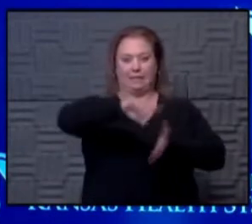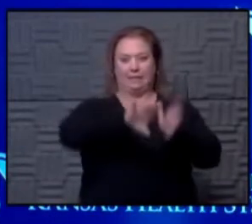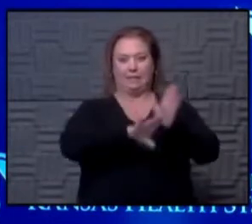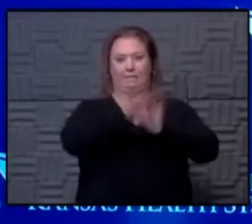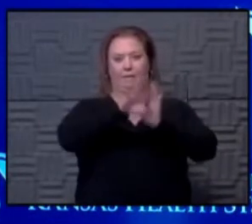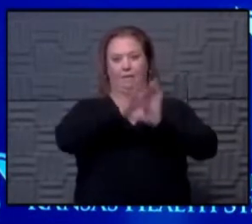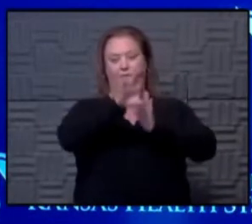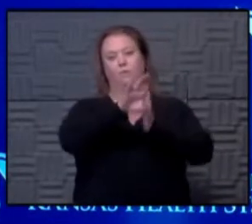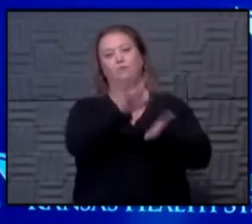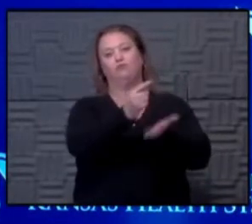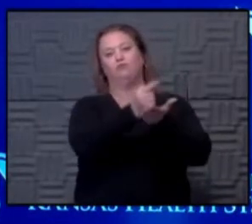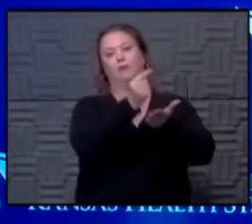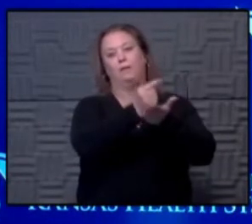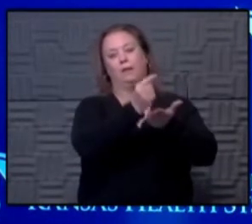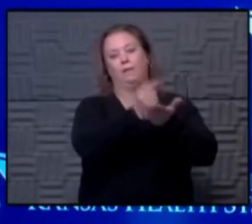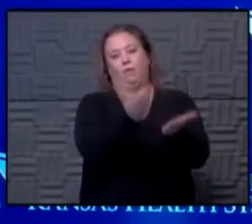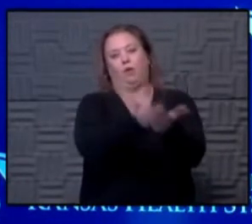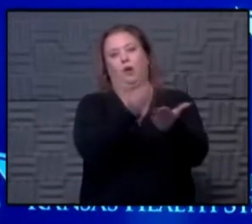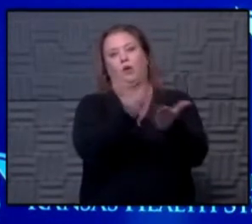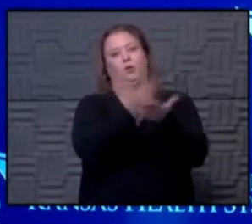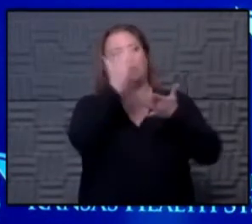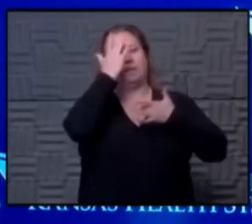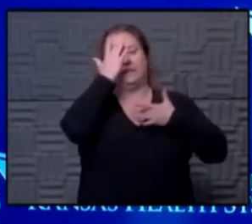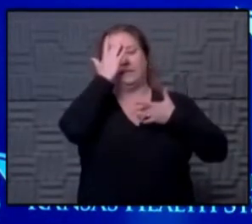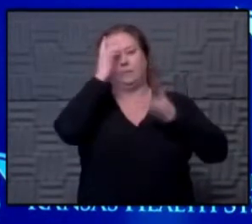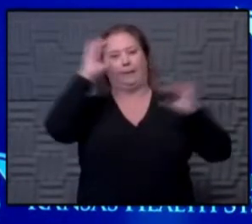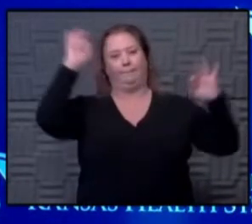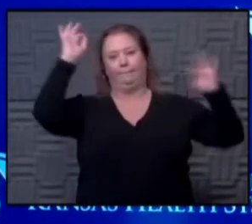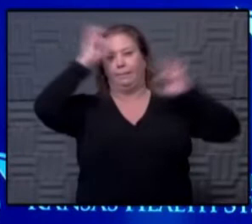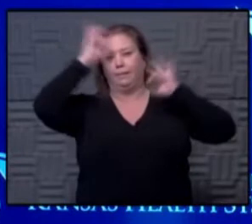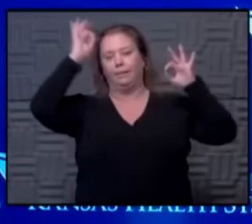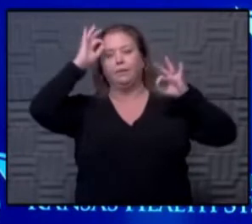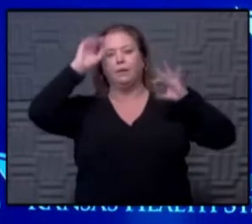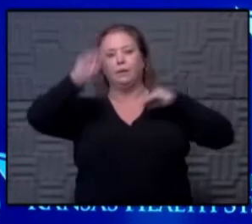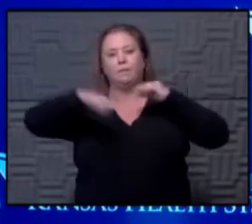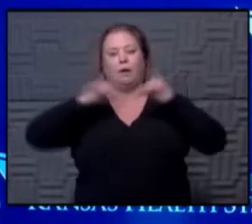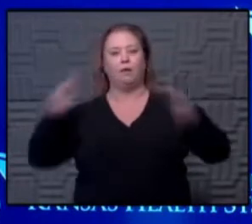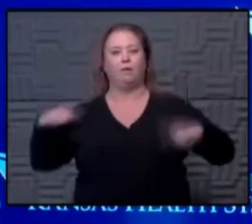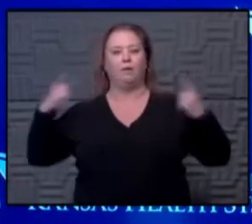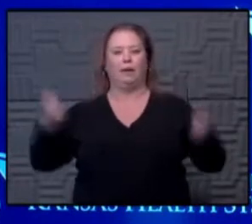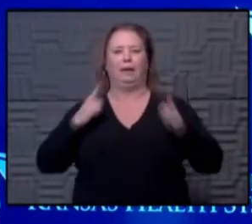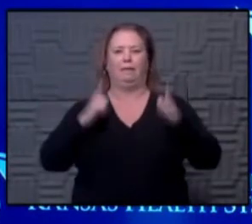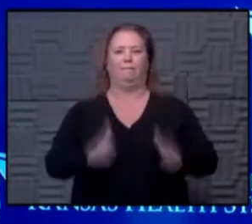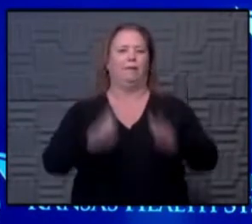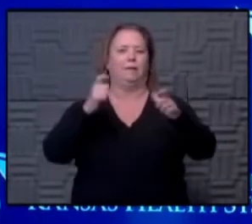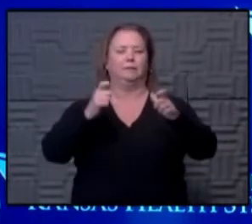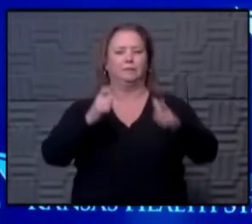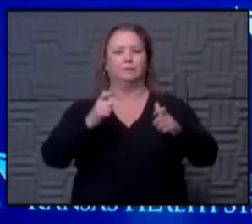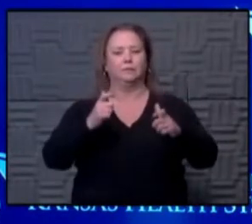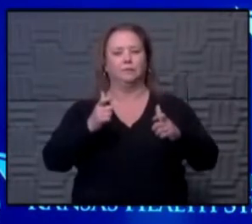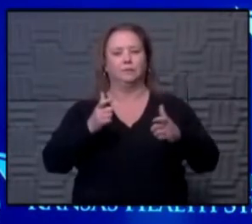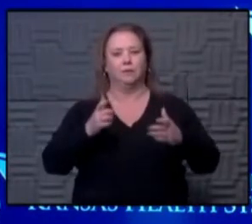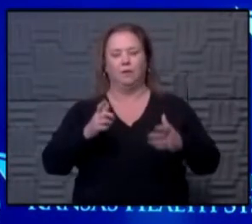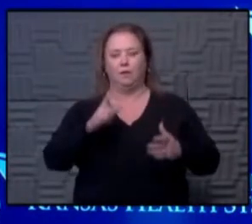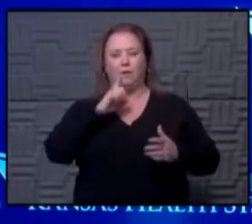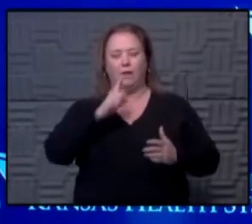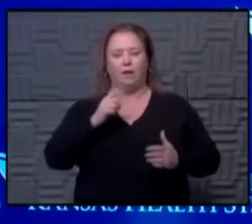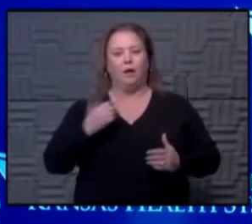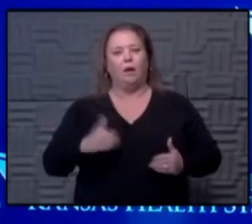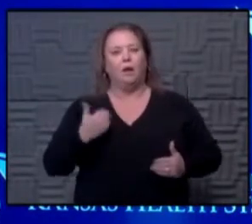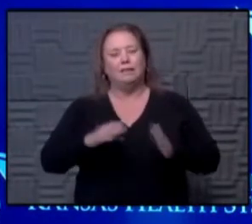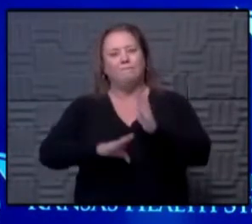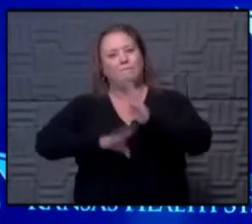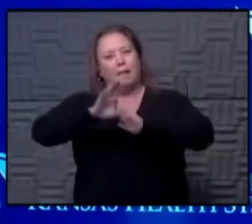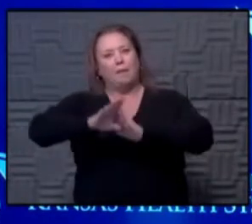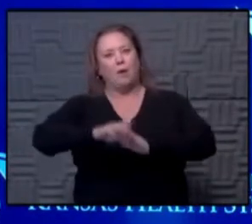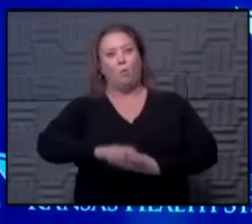novel treatments for a brand new disease that we knew nothing about in record time. We already talked about how monumental the task of